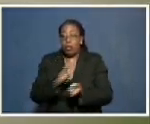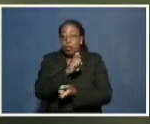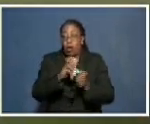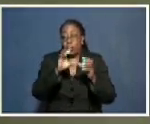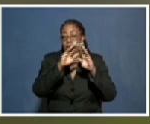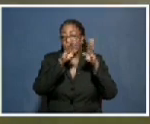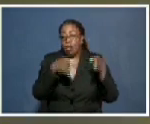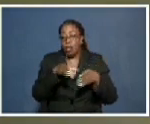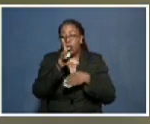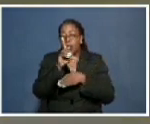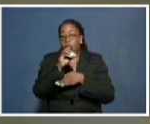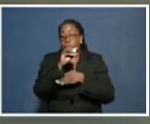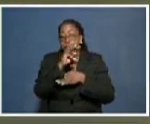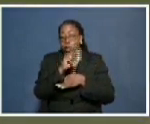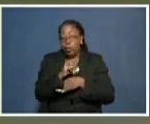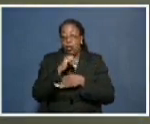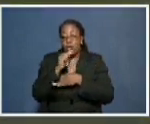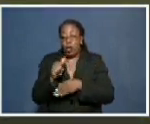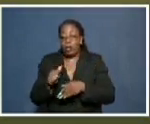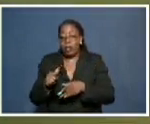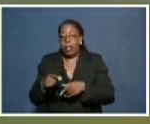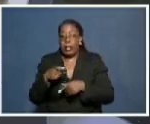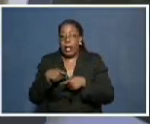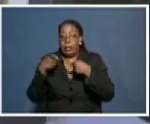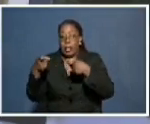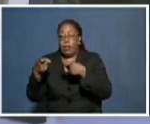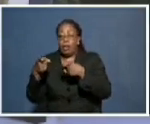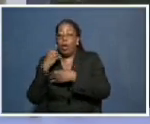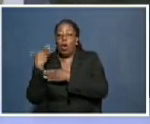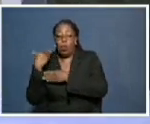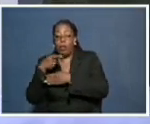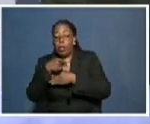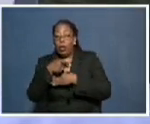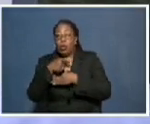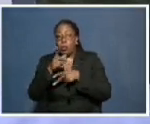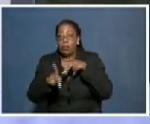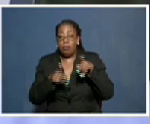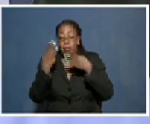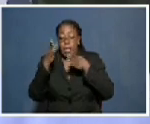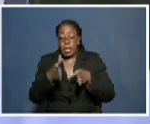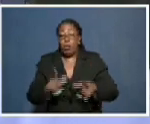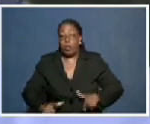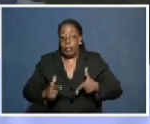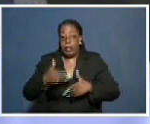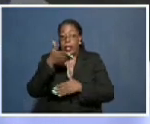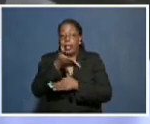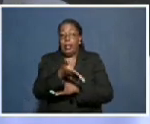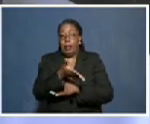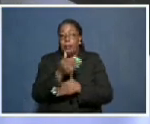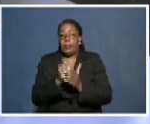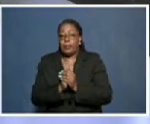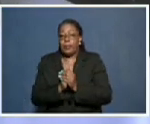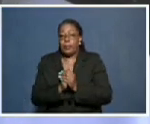says, without building adequate replacements for families occupying them. Former Prime Minister, the Most Honorable Dr. Hubert Minnis, also called the